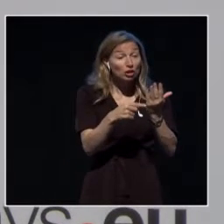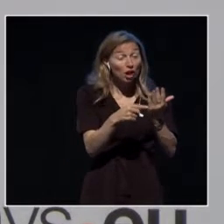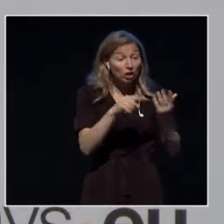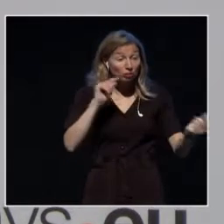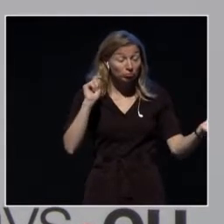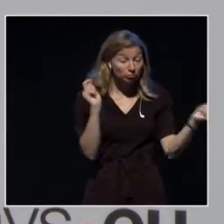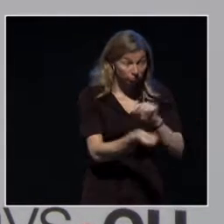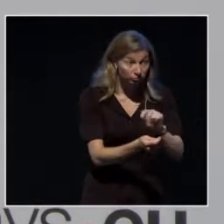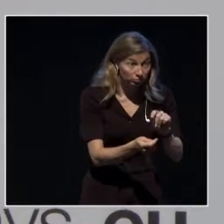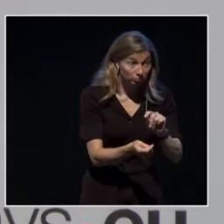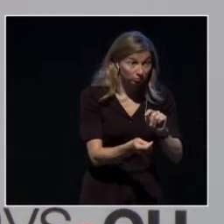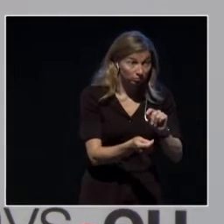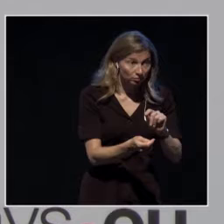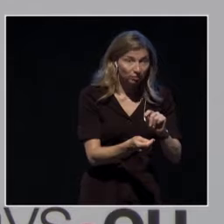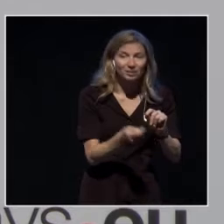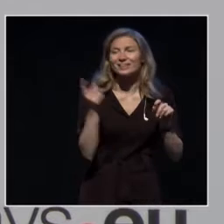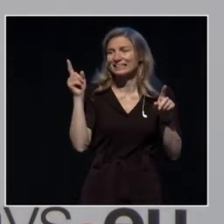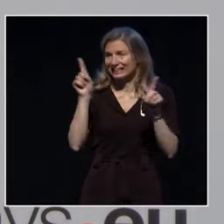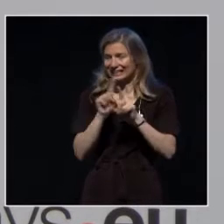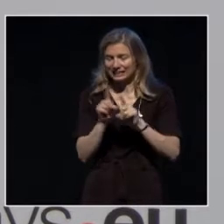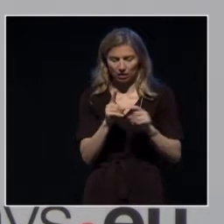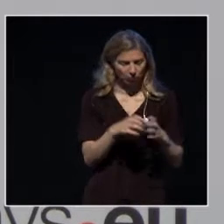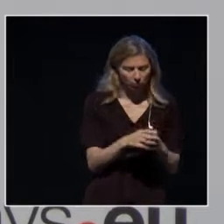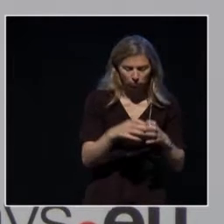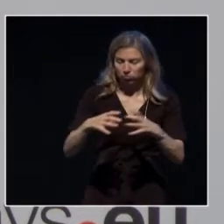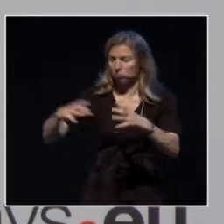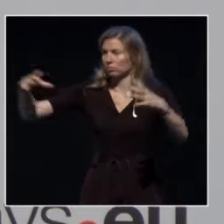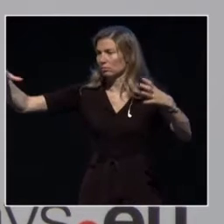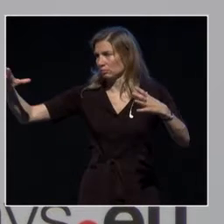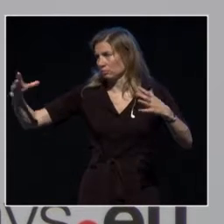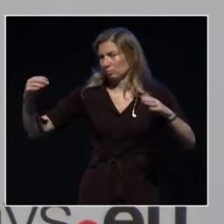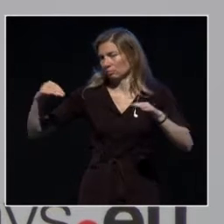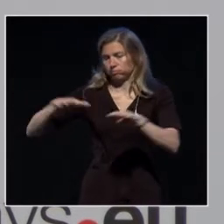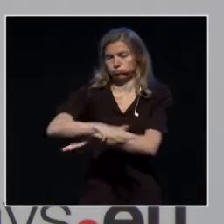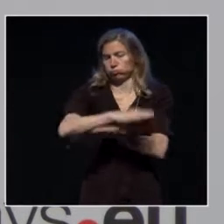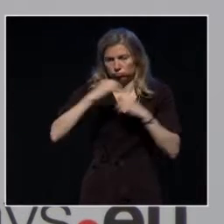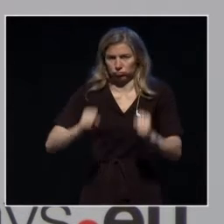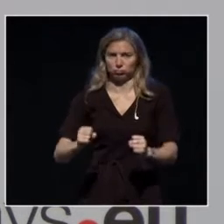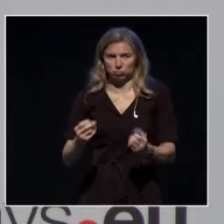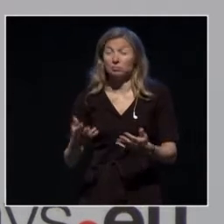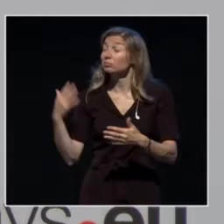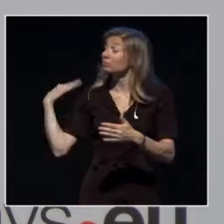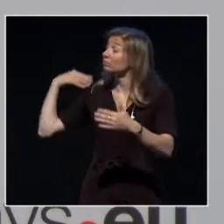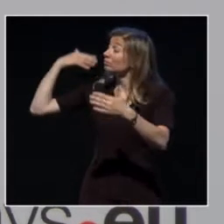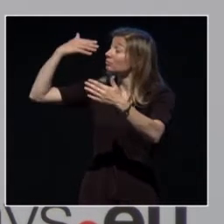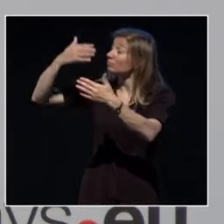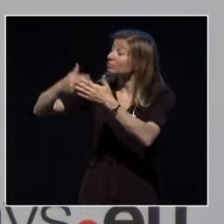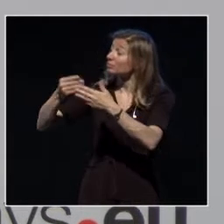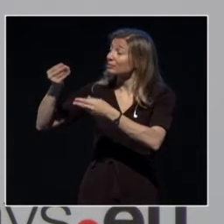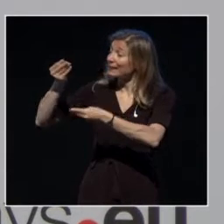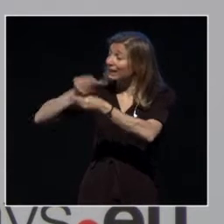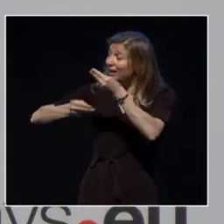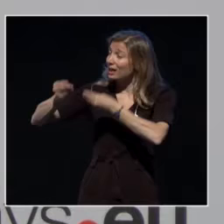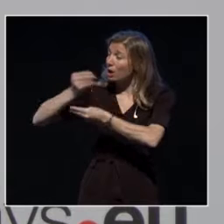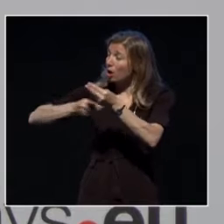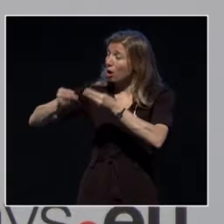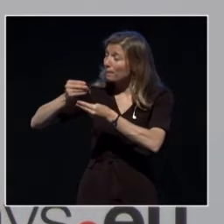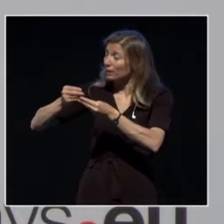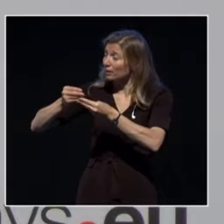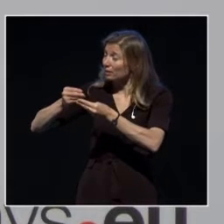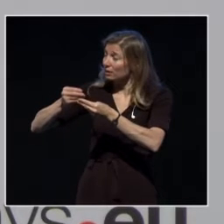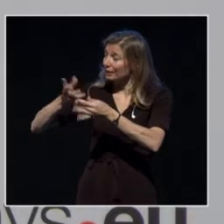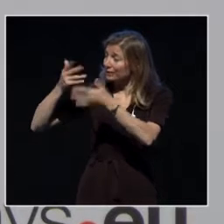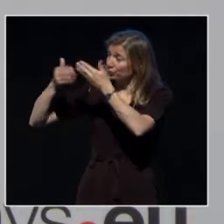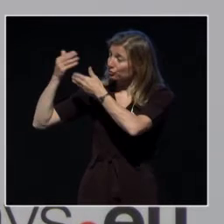changes the size distribution of firms. We know from economic history that very large